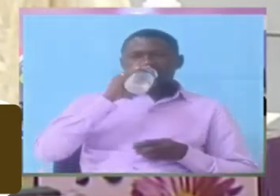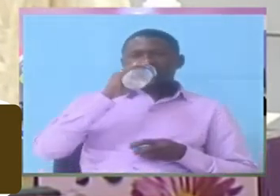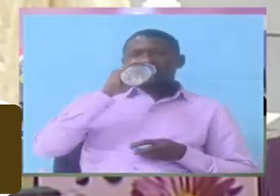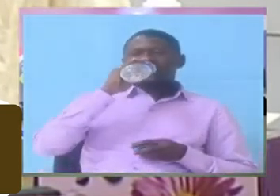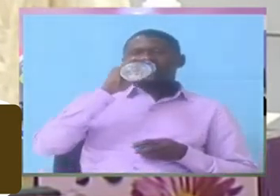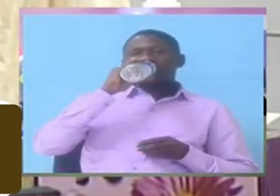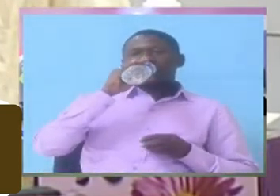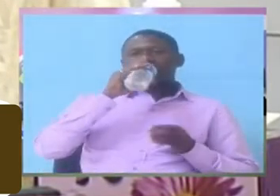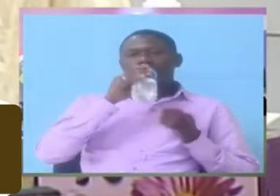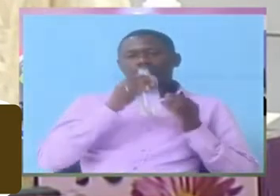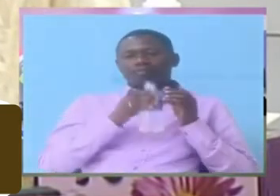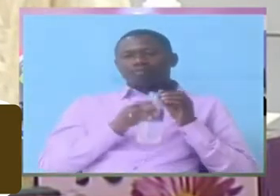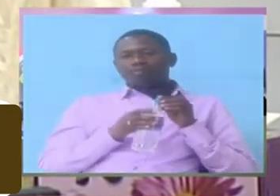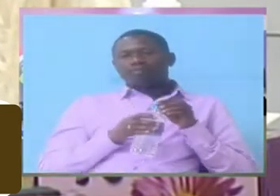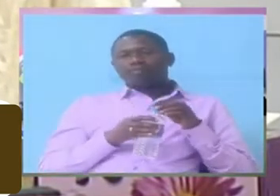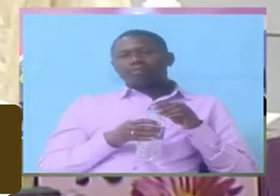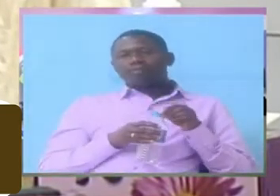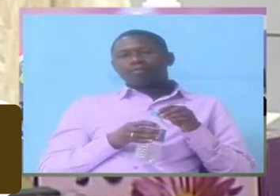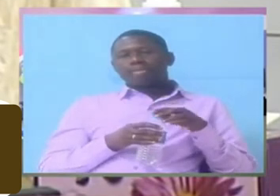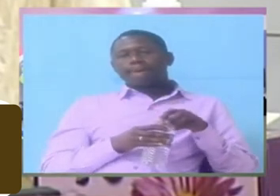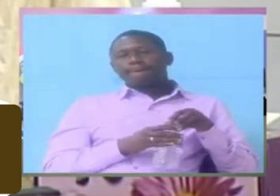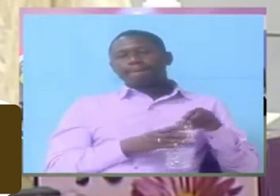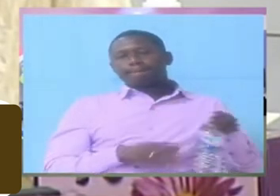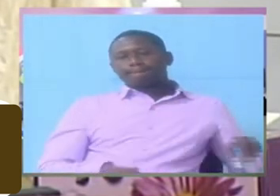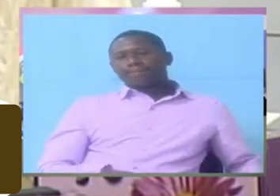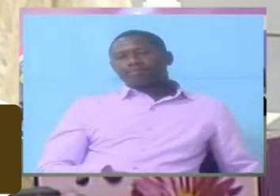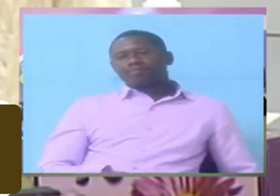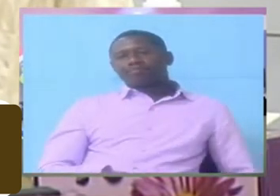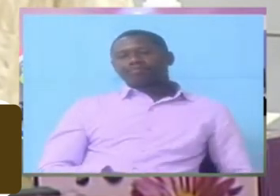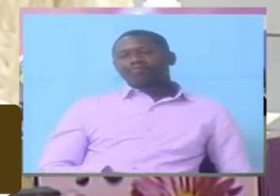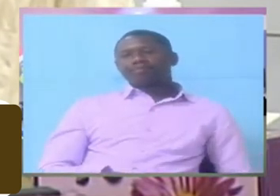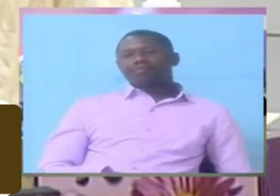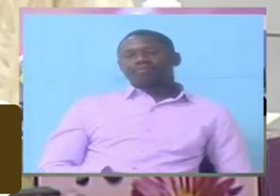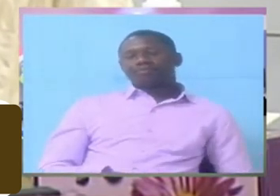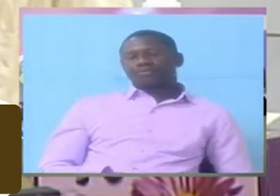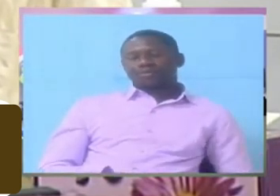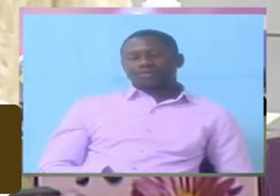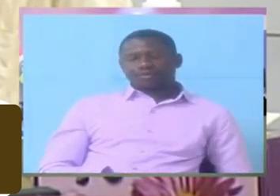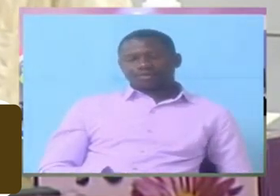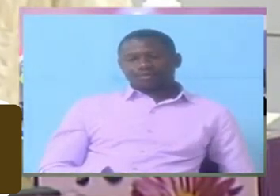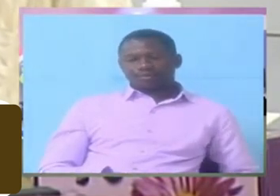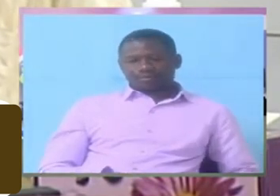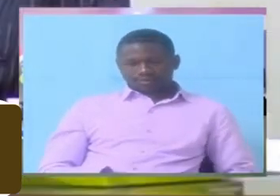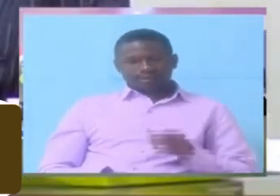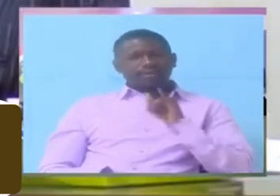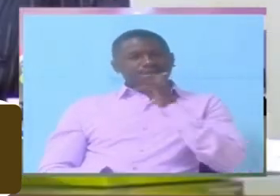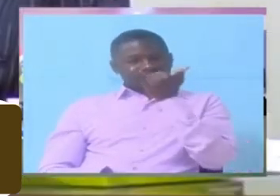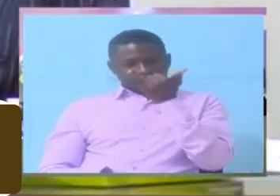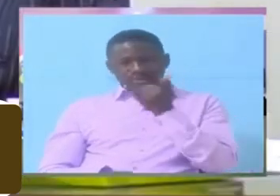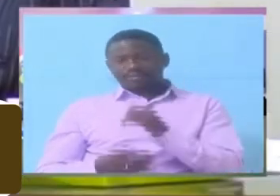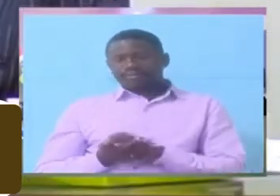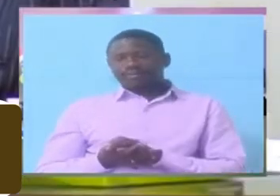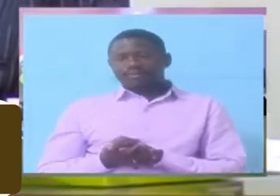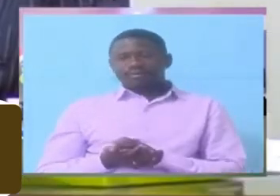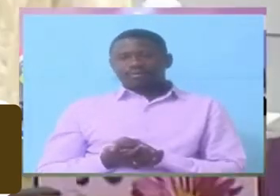na ka fo kaari nyinin ka kaari nyinin ka kaari nyinin ka. Of course. Ah, what did it raise in